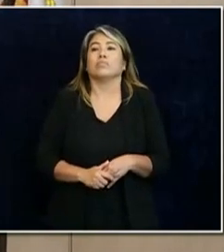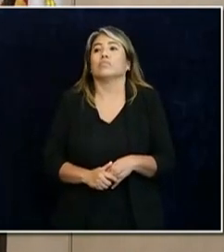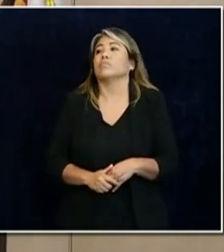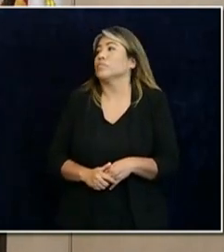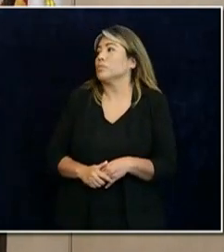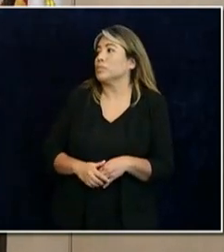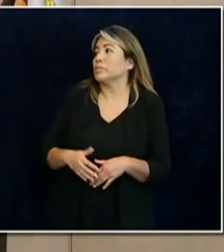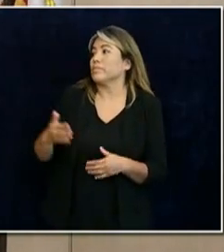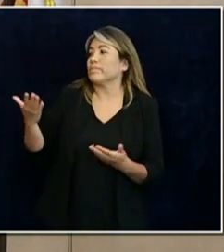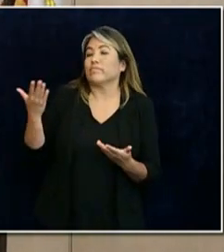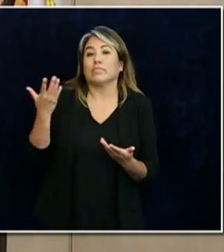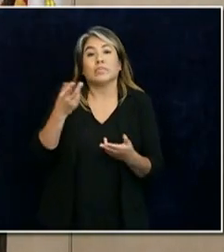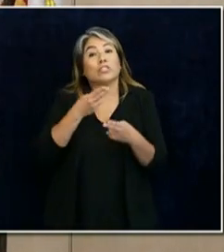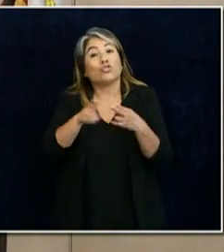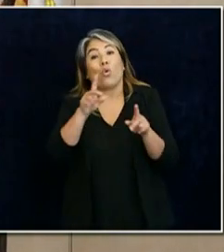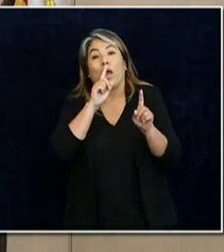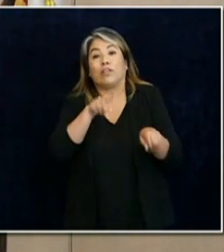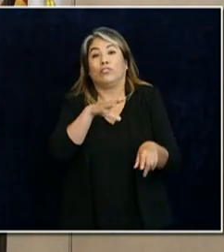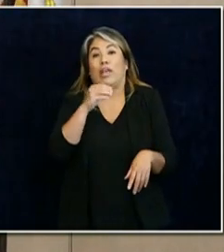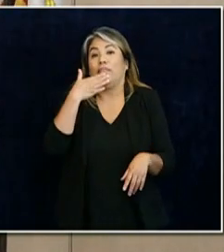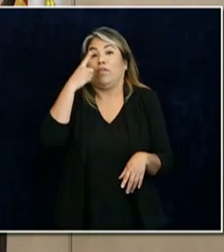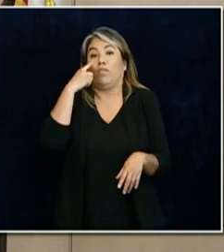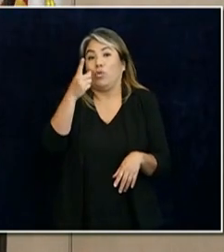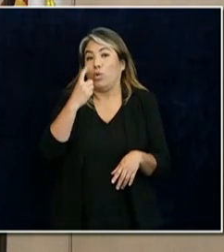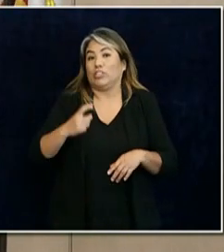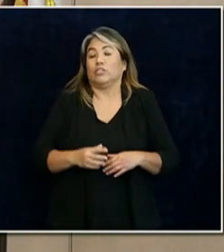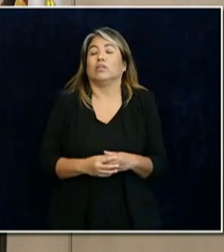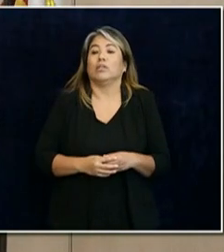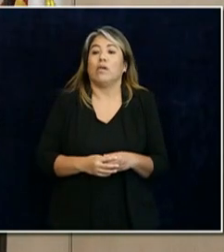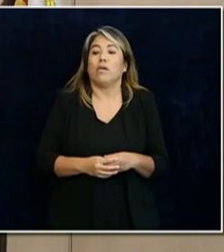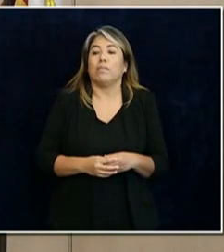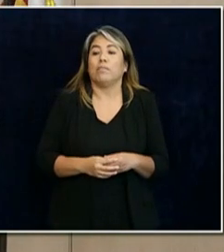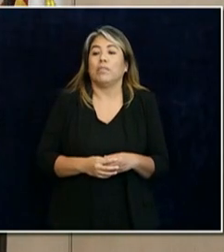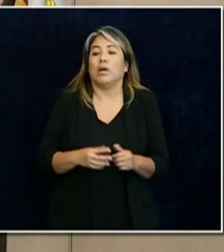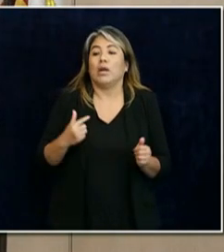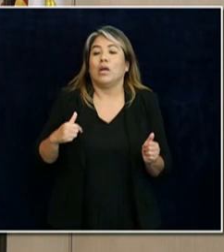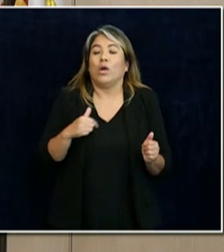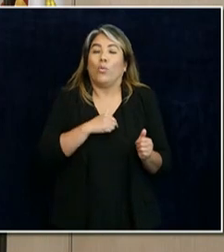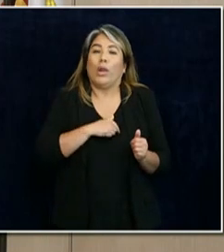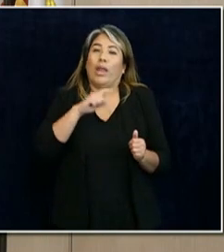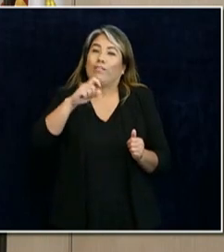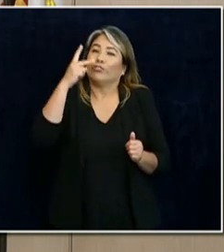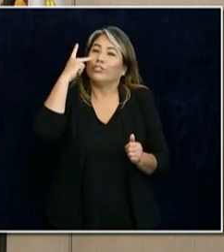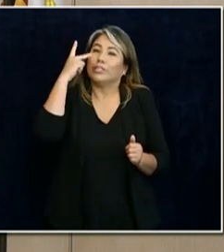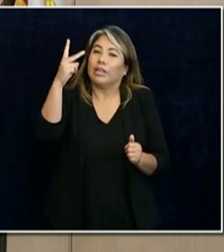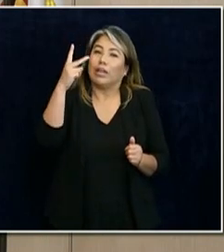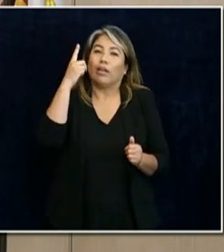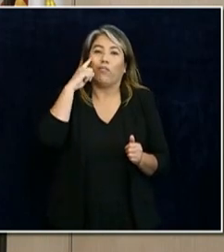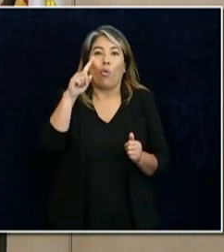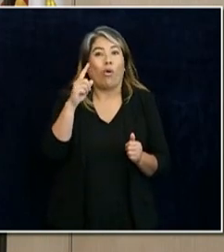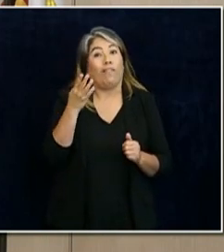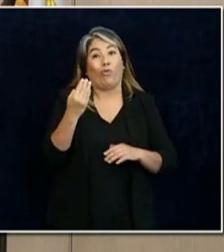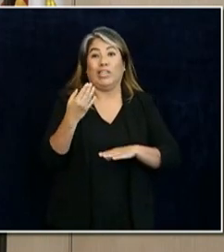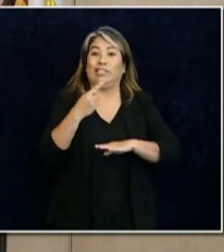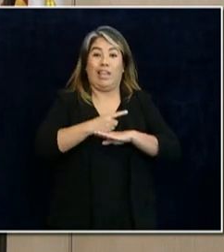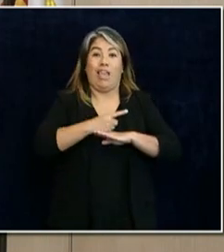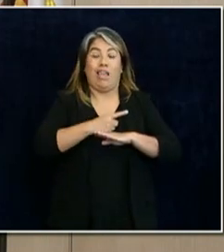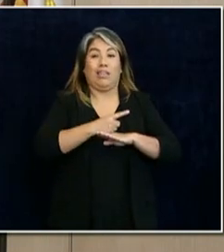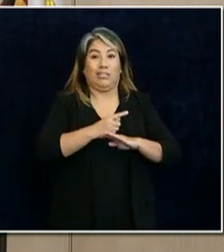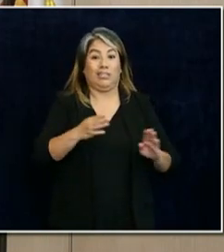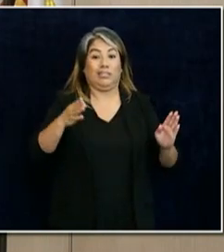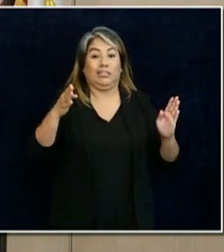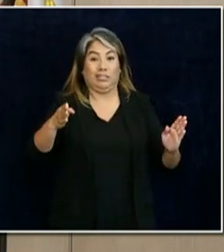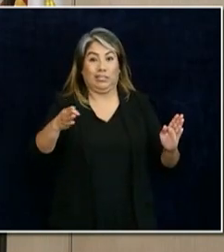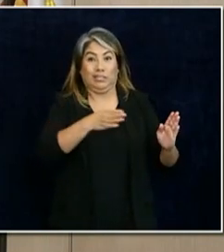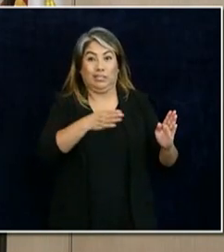So this is a short answer, and thank you for the question. We would have to see for a period of 14 days